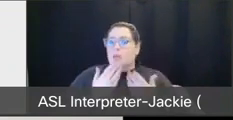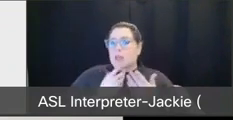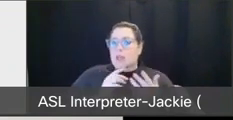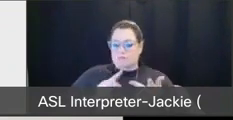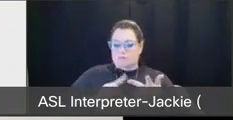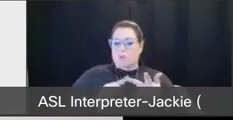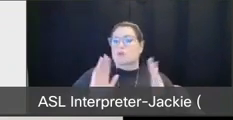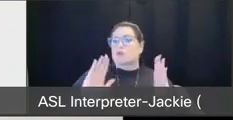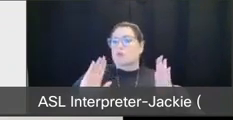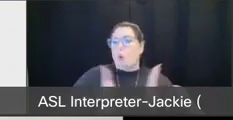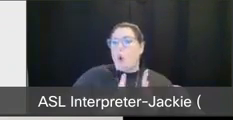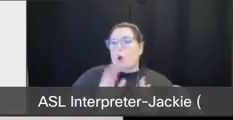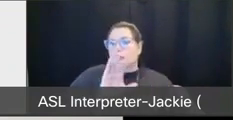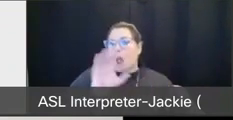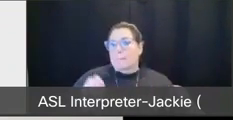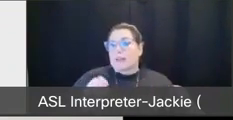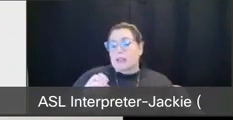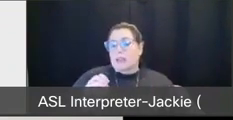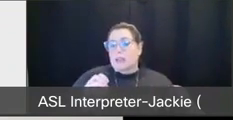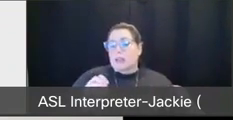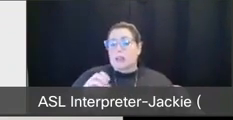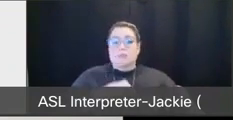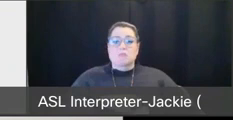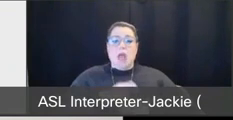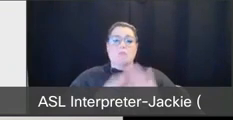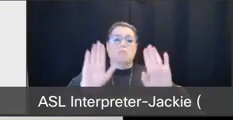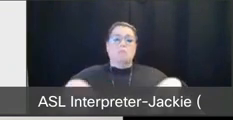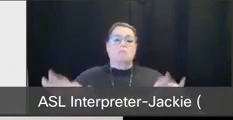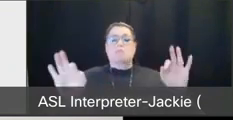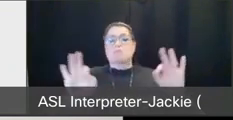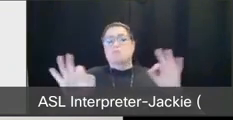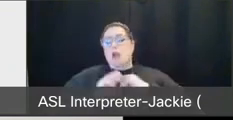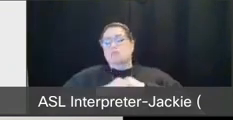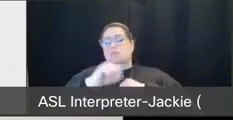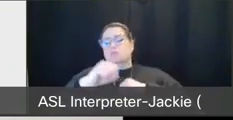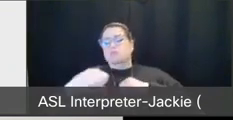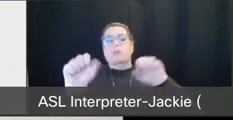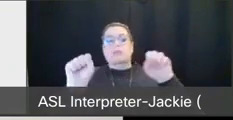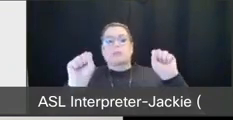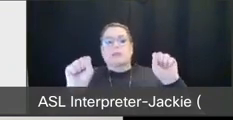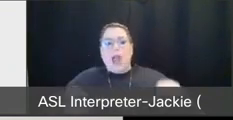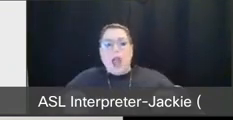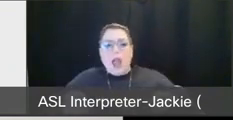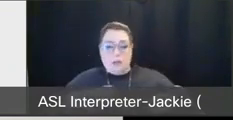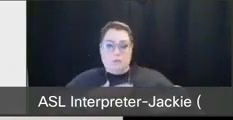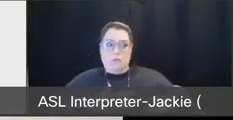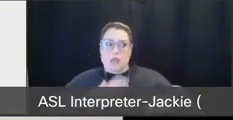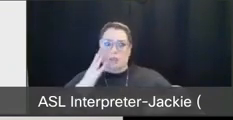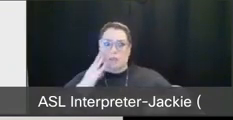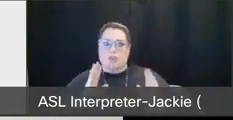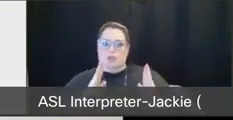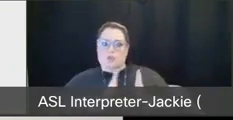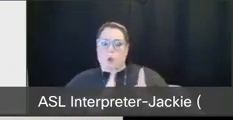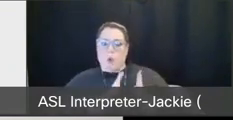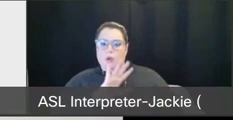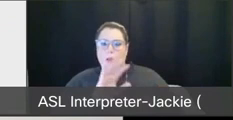a great way to go, because they are likely to have, and this is from my own experience, we went with a small operation. It was